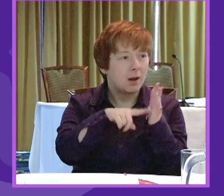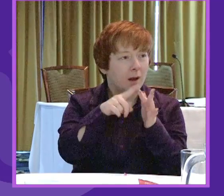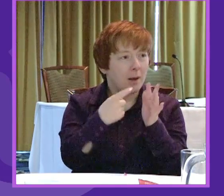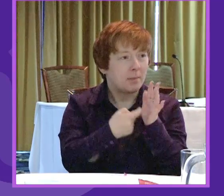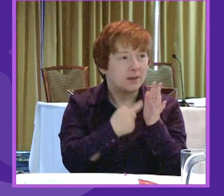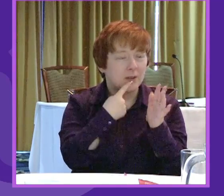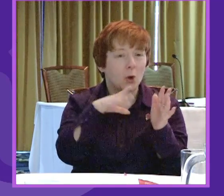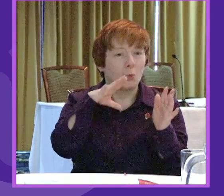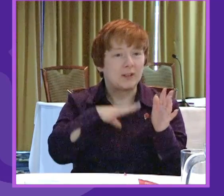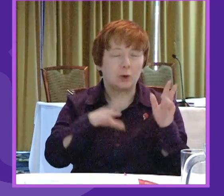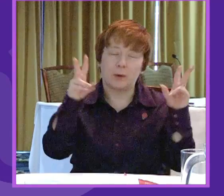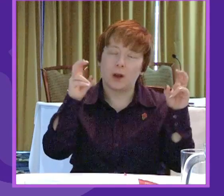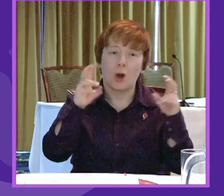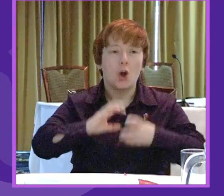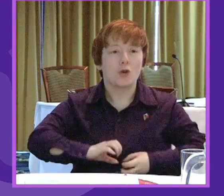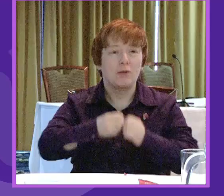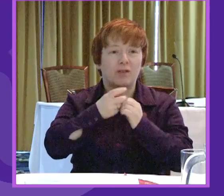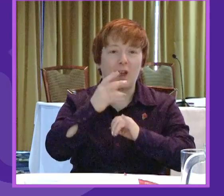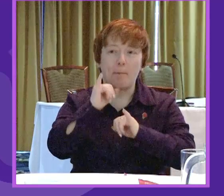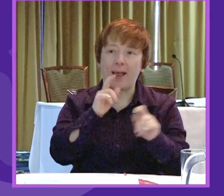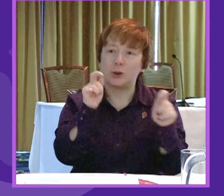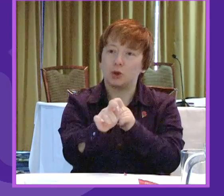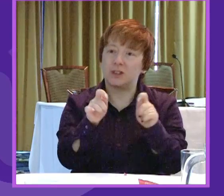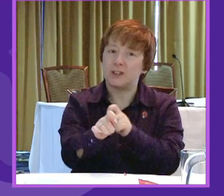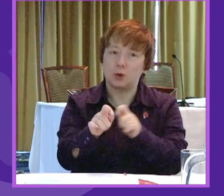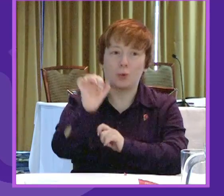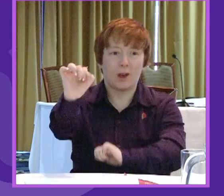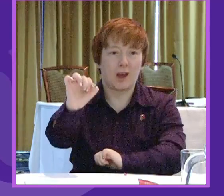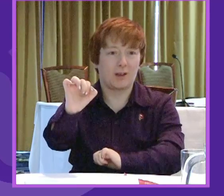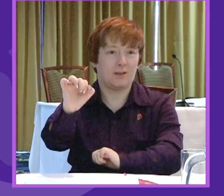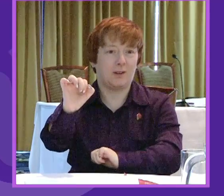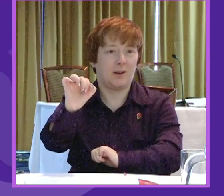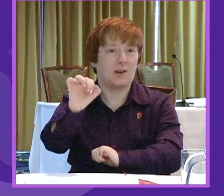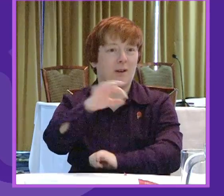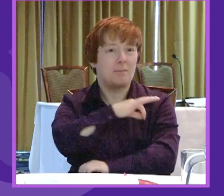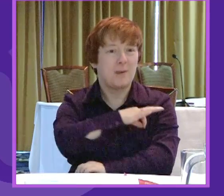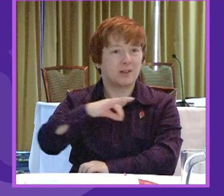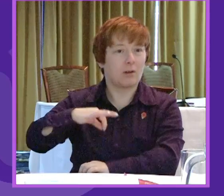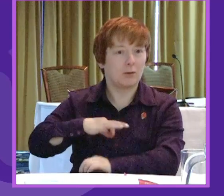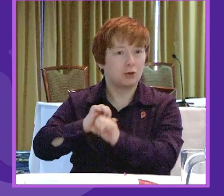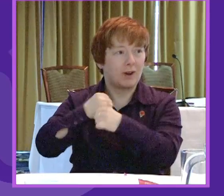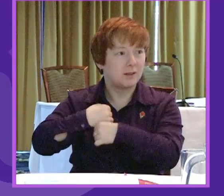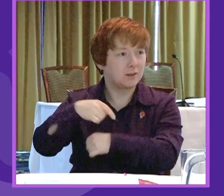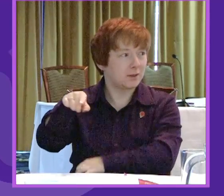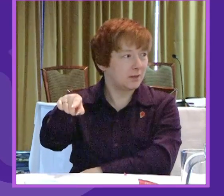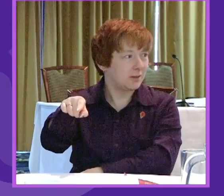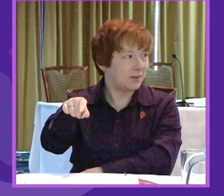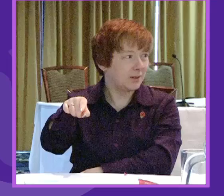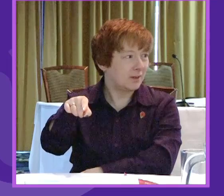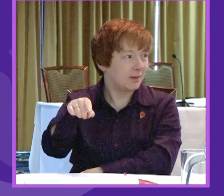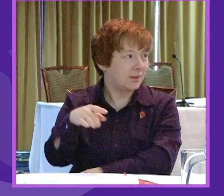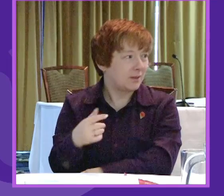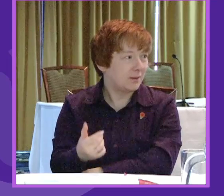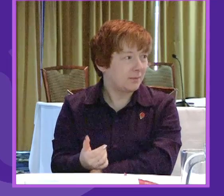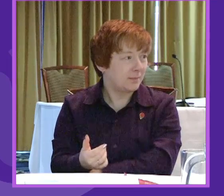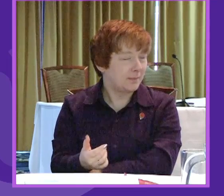about the need to be creatively maladjusted to the medicalisation of distress, because